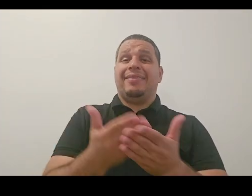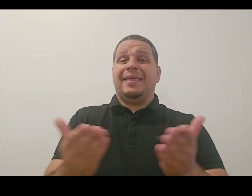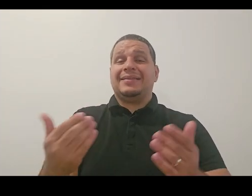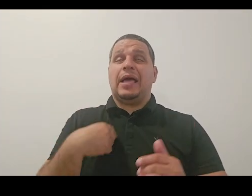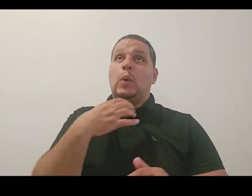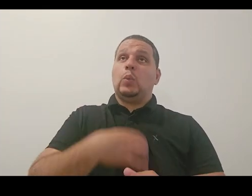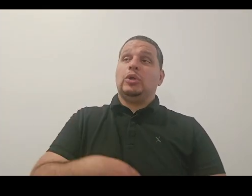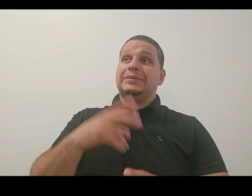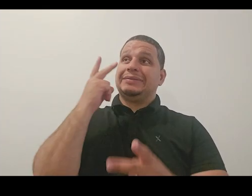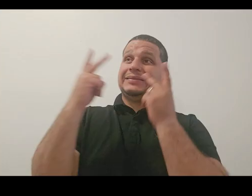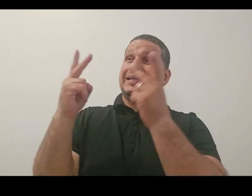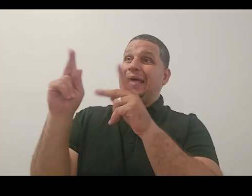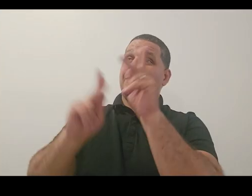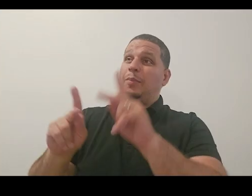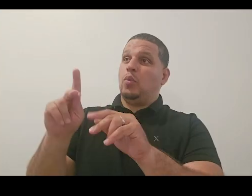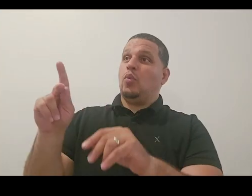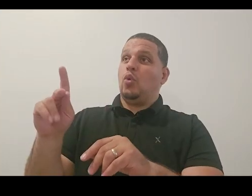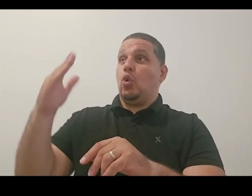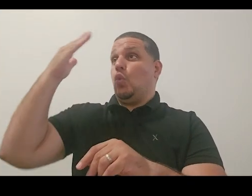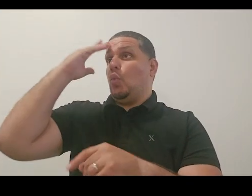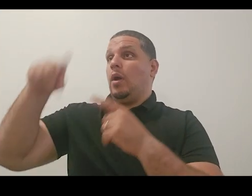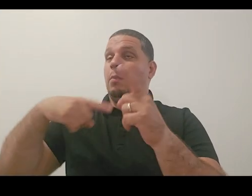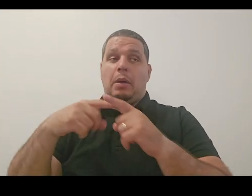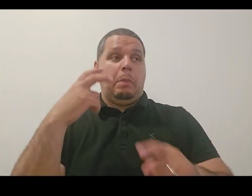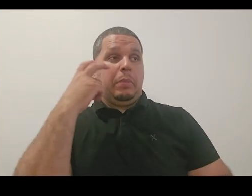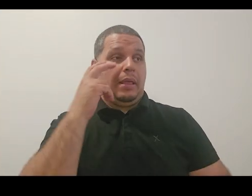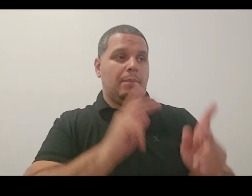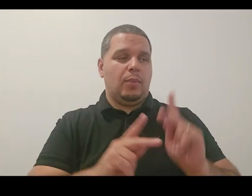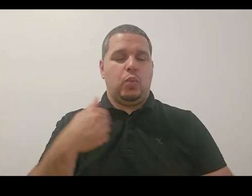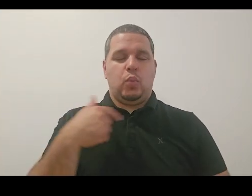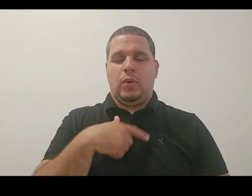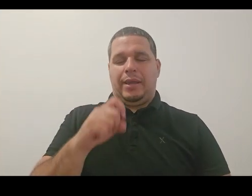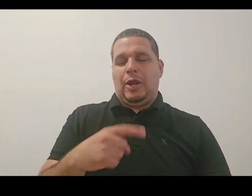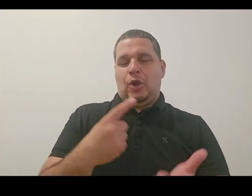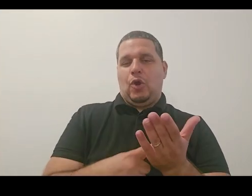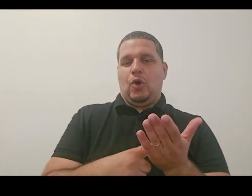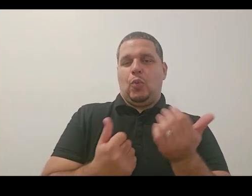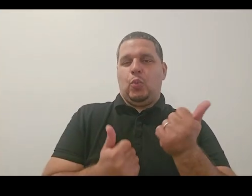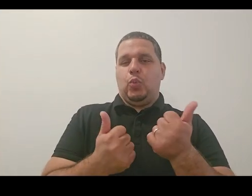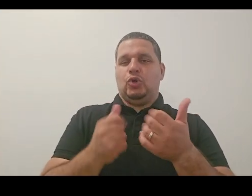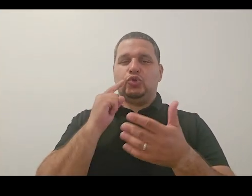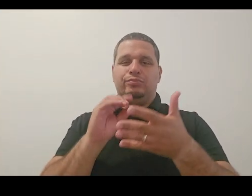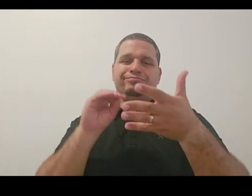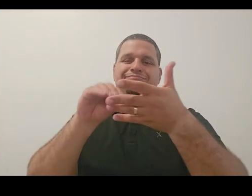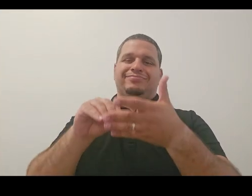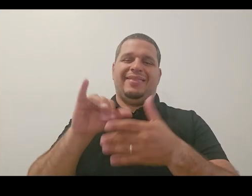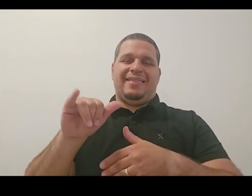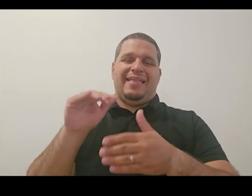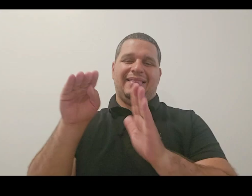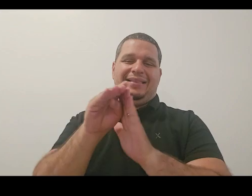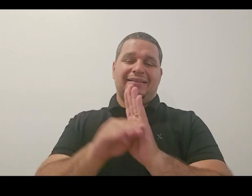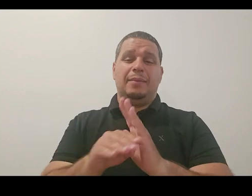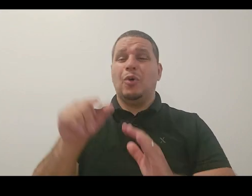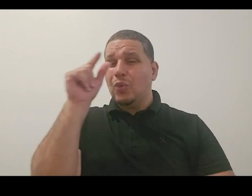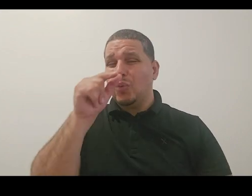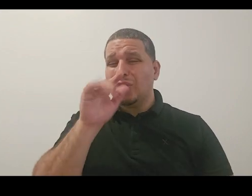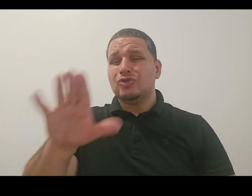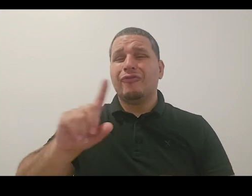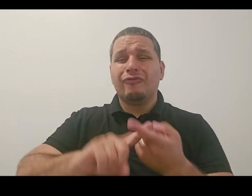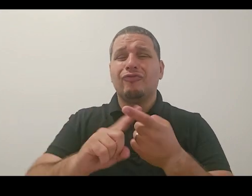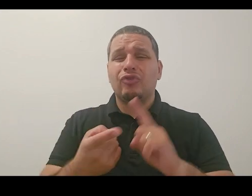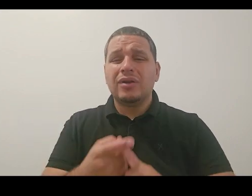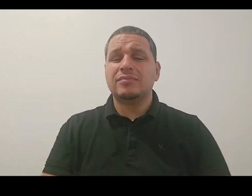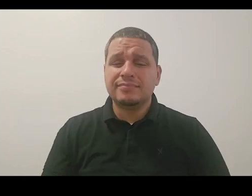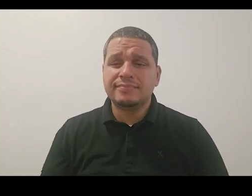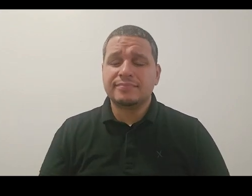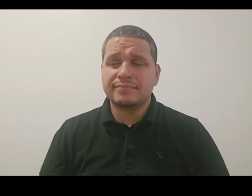always, 10 things I wish sighted people knew about blind people, and if we could all argue about what should be on that list, right?